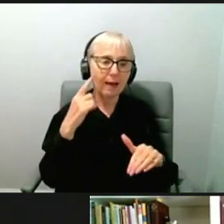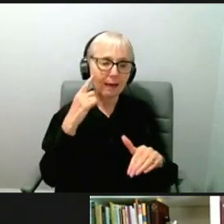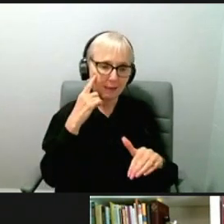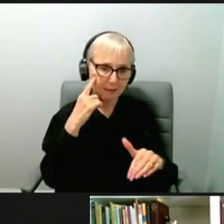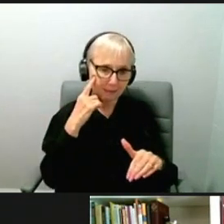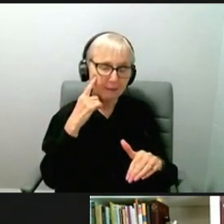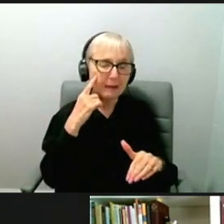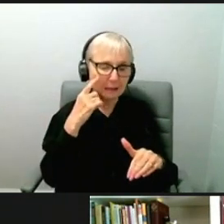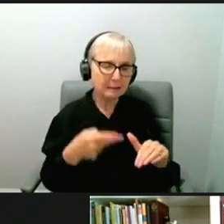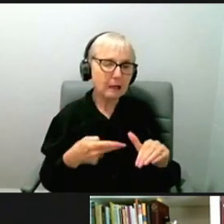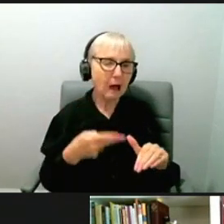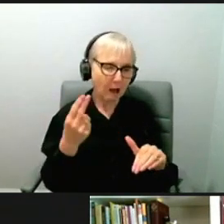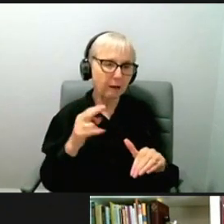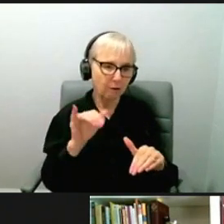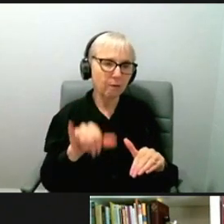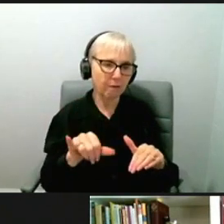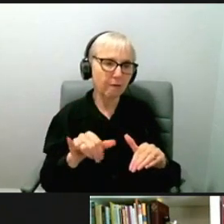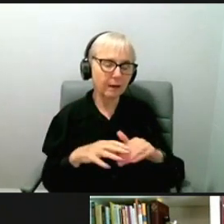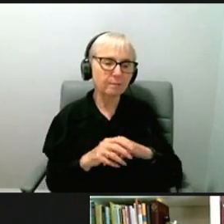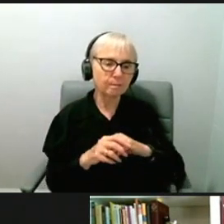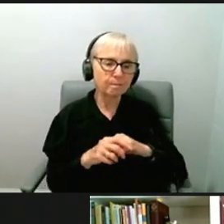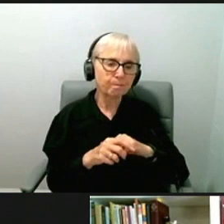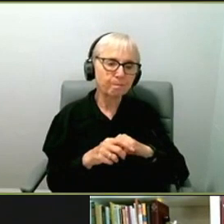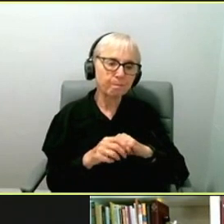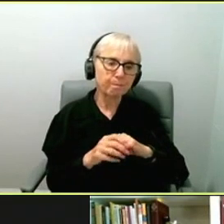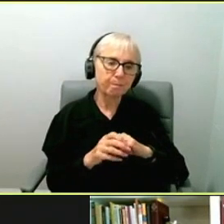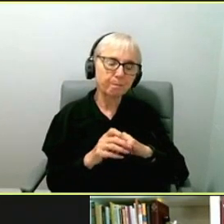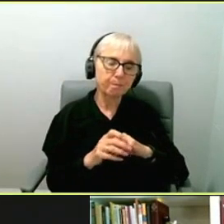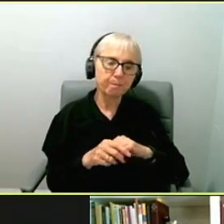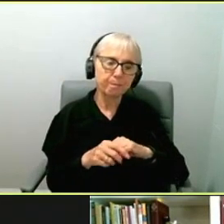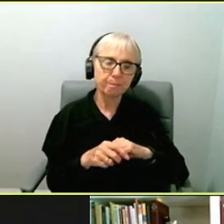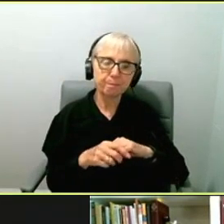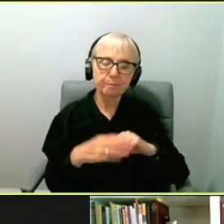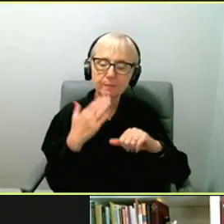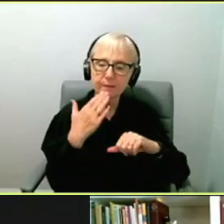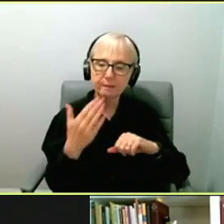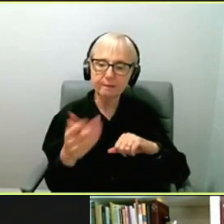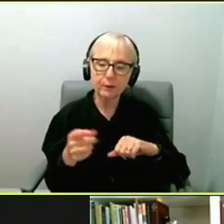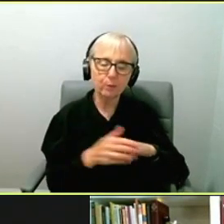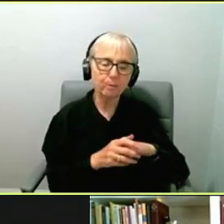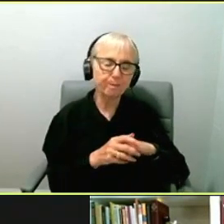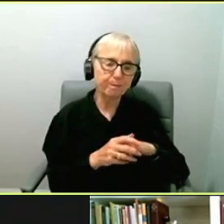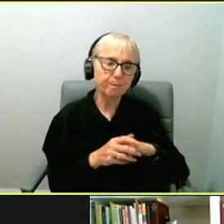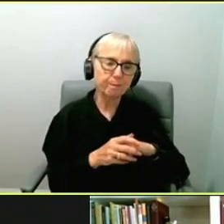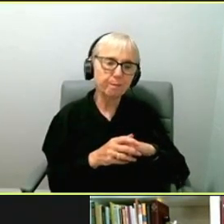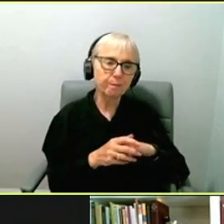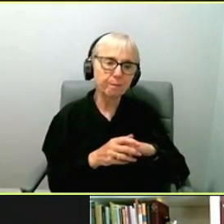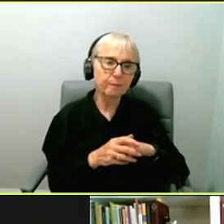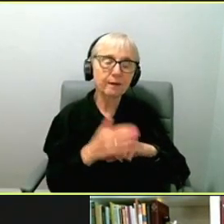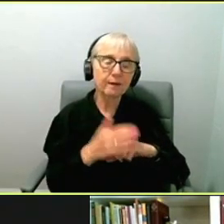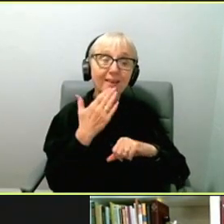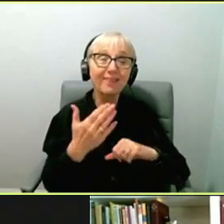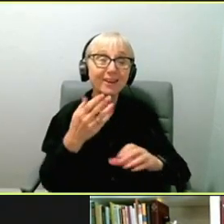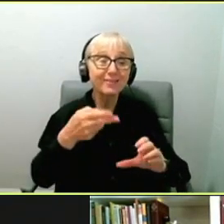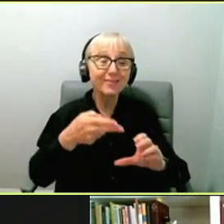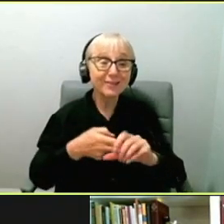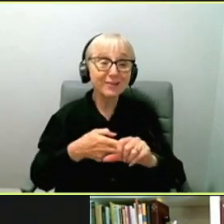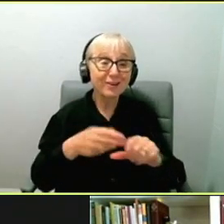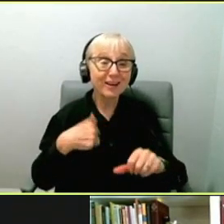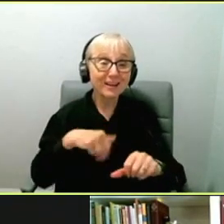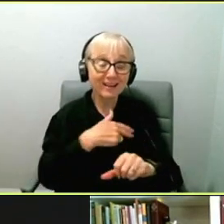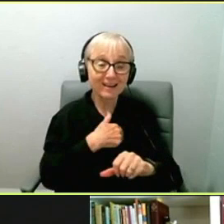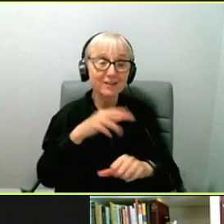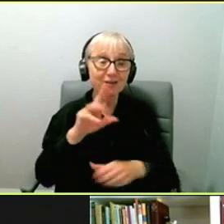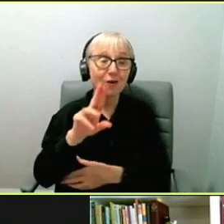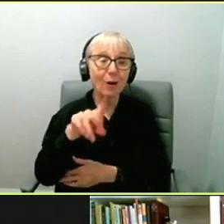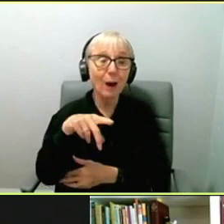a bit higher than that. Thank you. All right. Well, thank you everyone for joining us this morning for this update. If